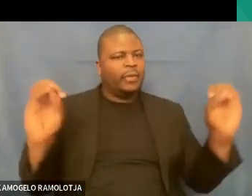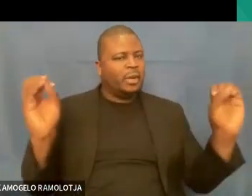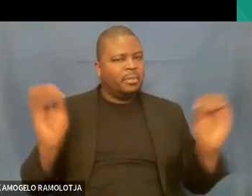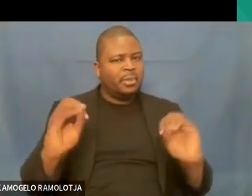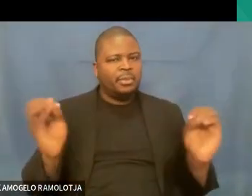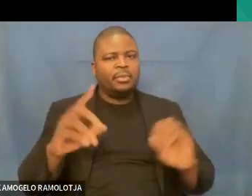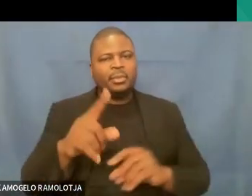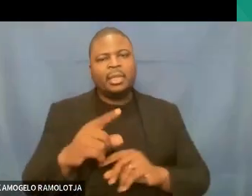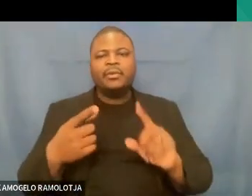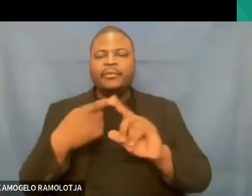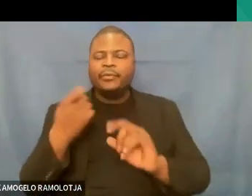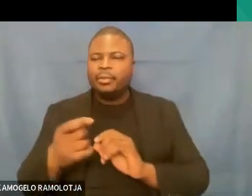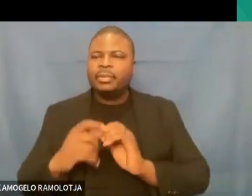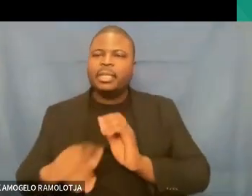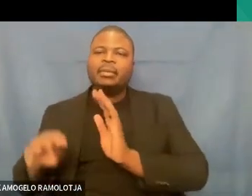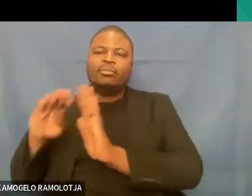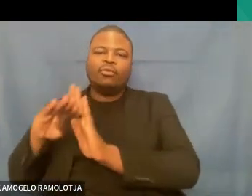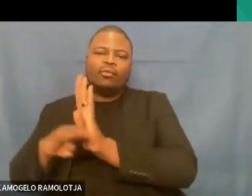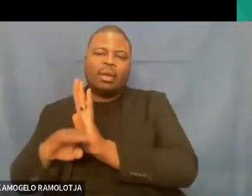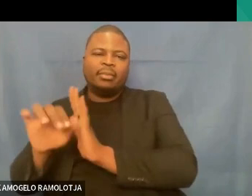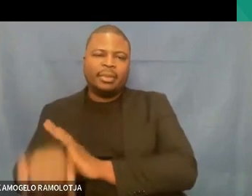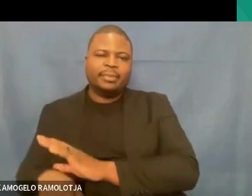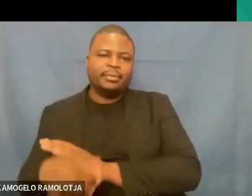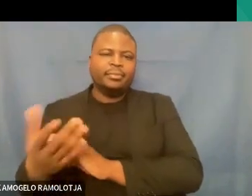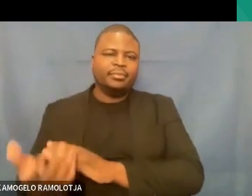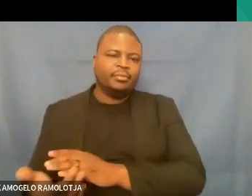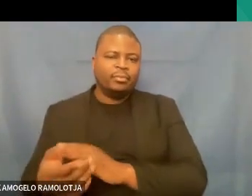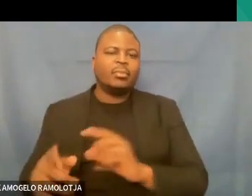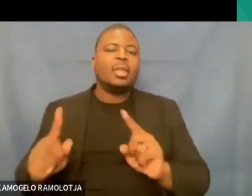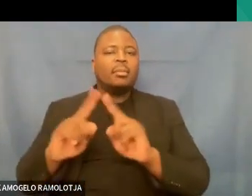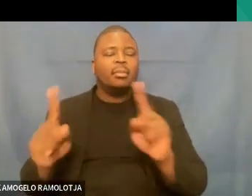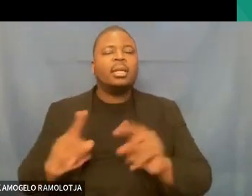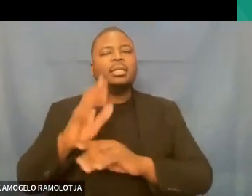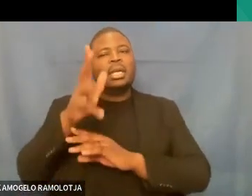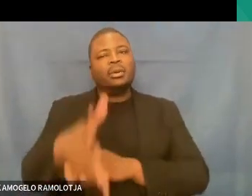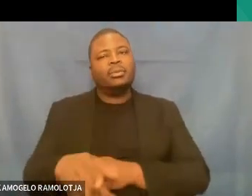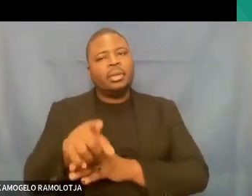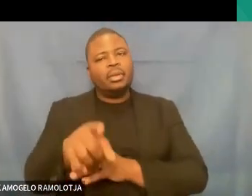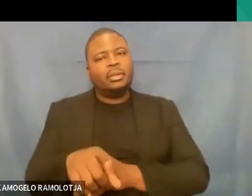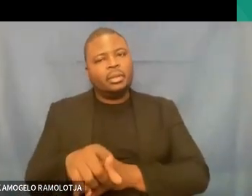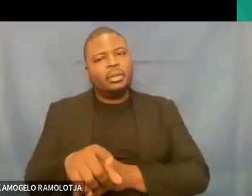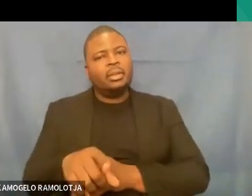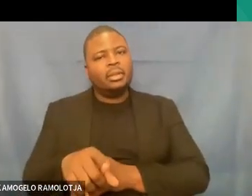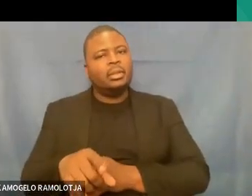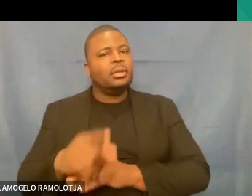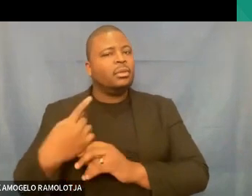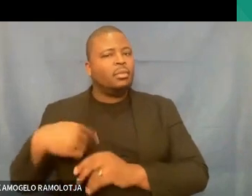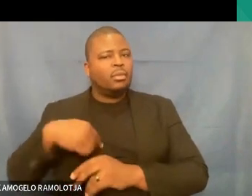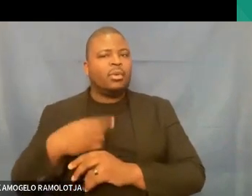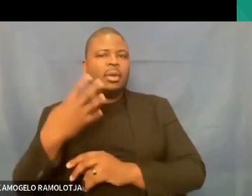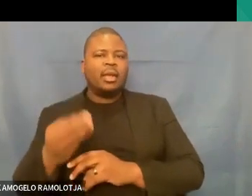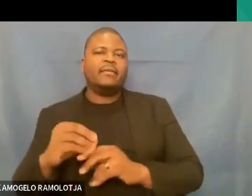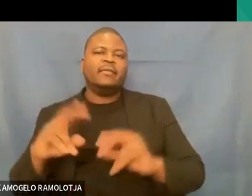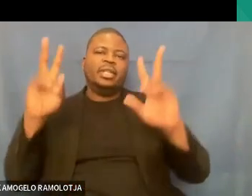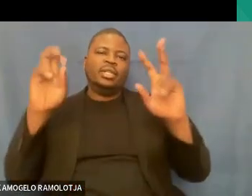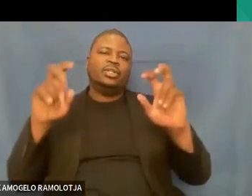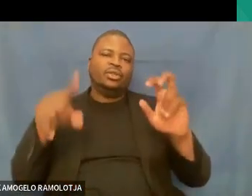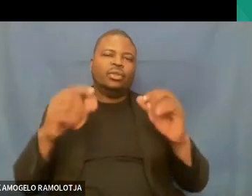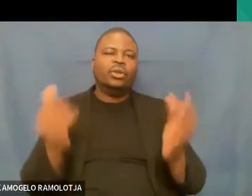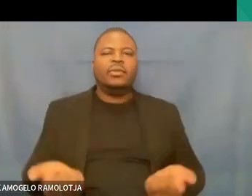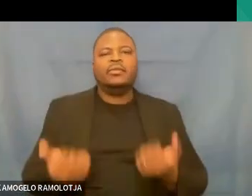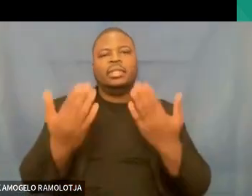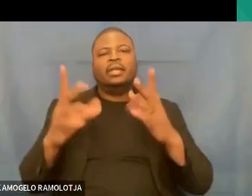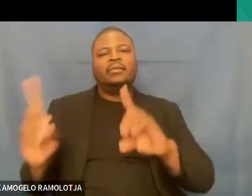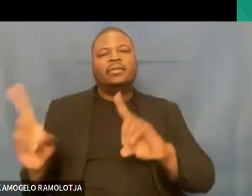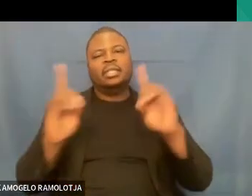our programming. I recognize that we also have an issue around service delivery, where